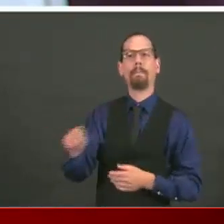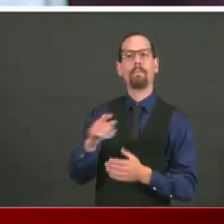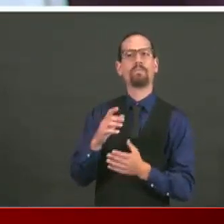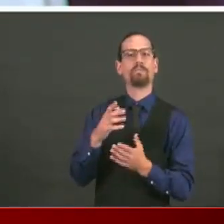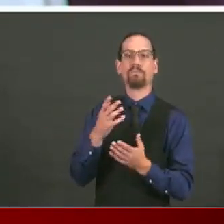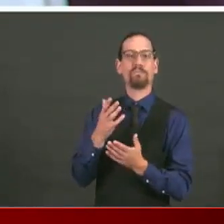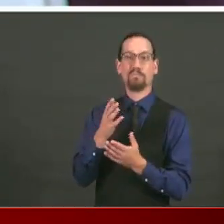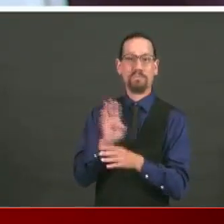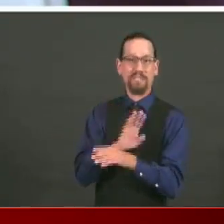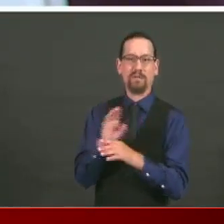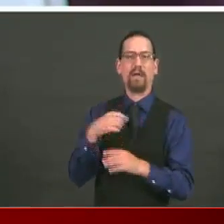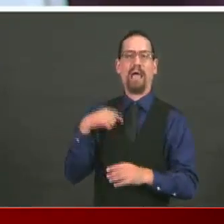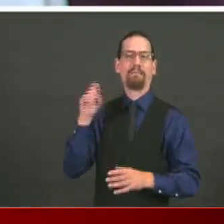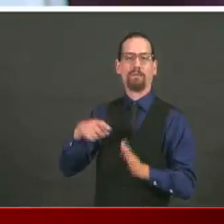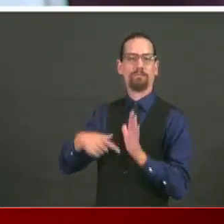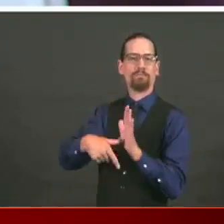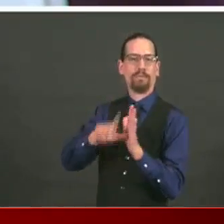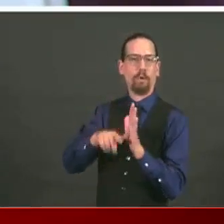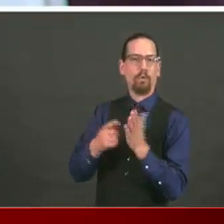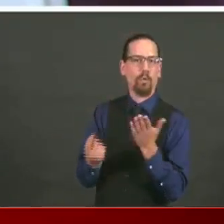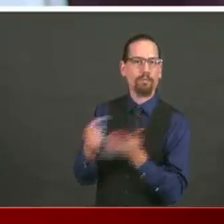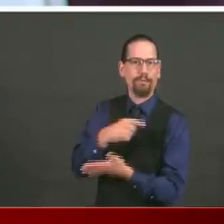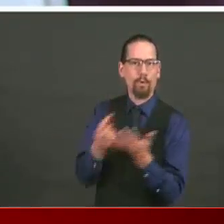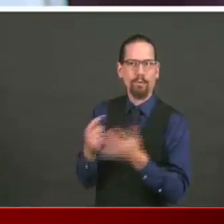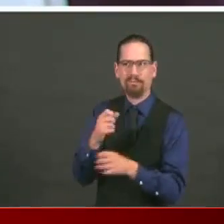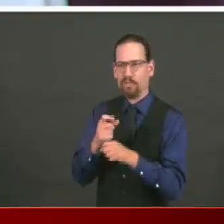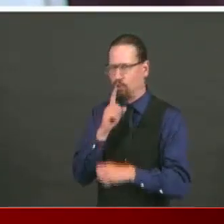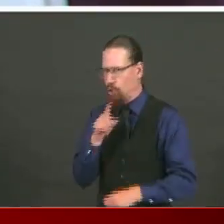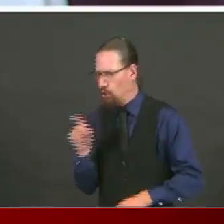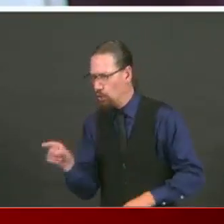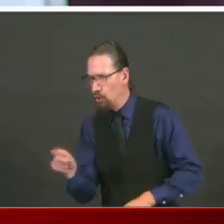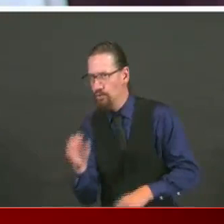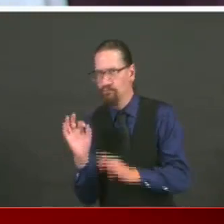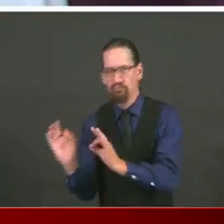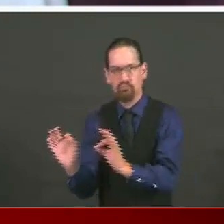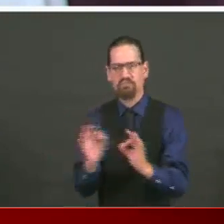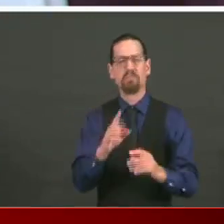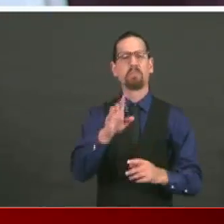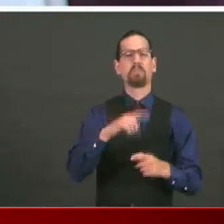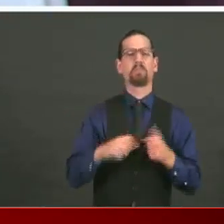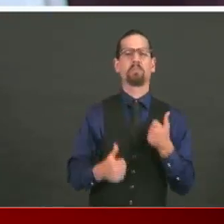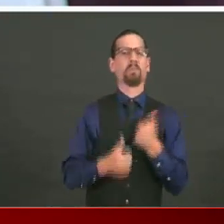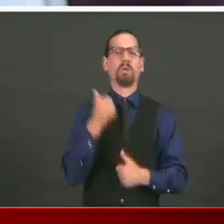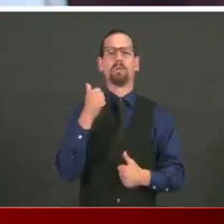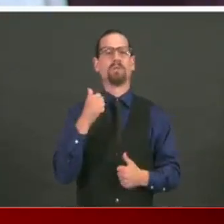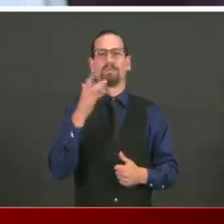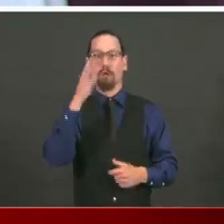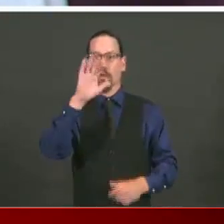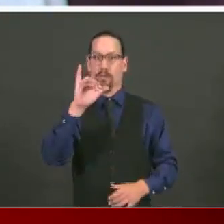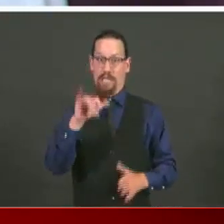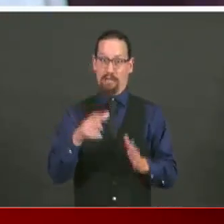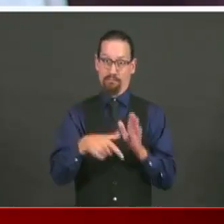no, because that would take much too much time. There will be instances, though, where questions get asked